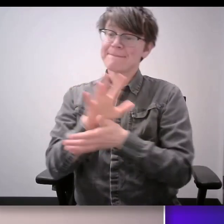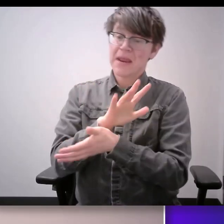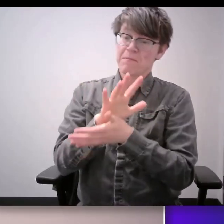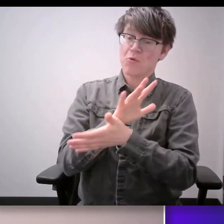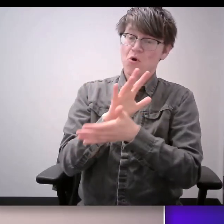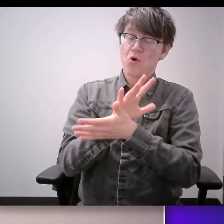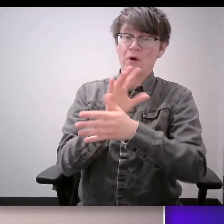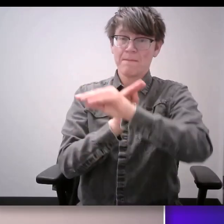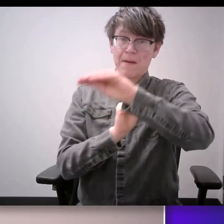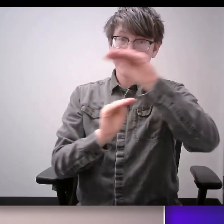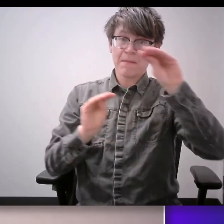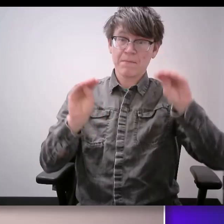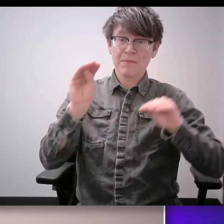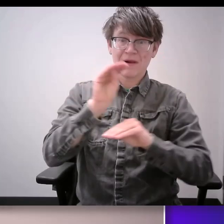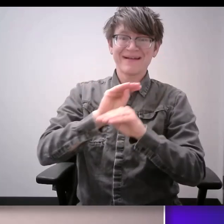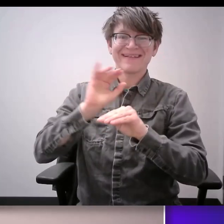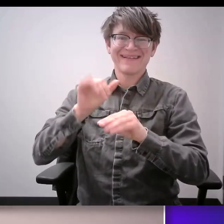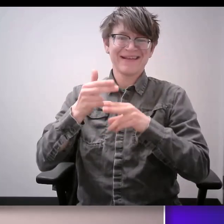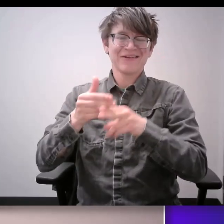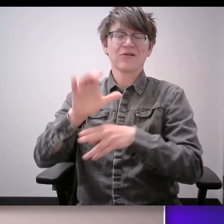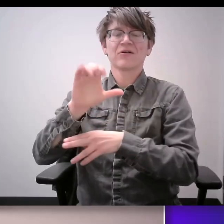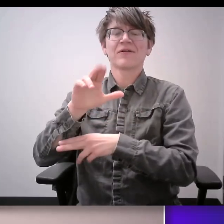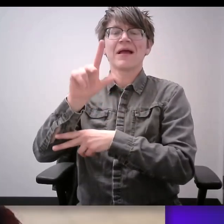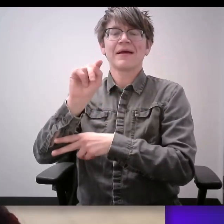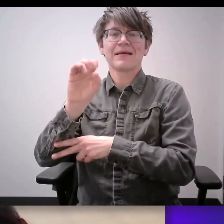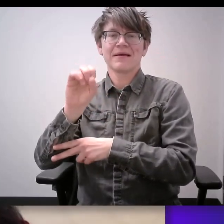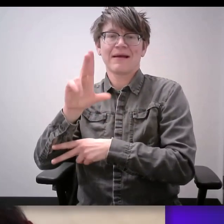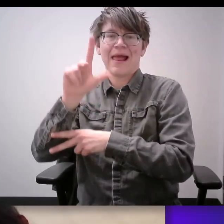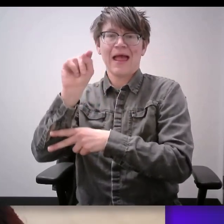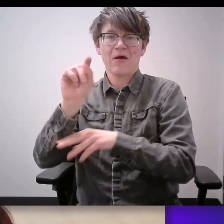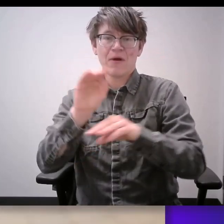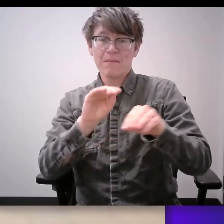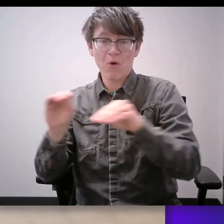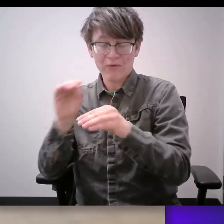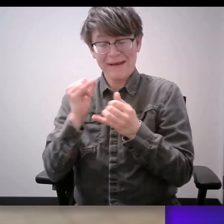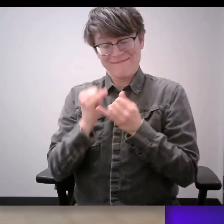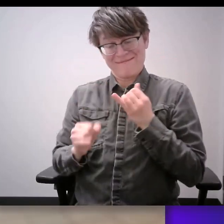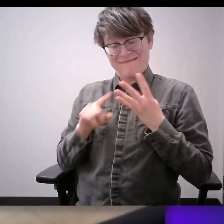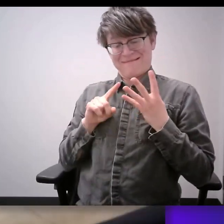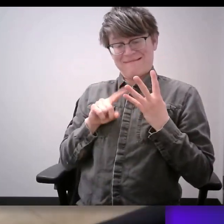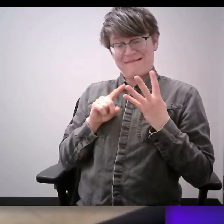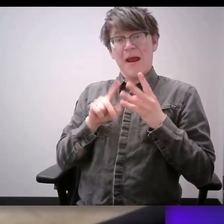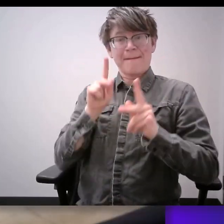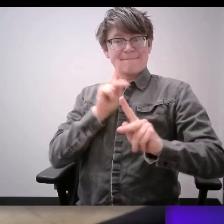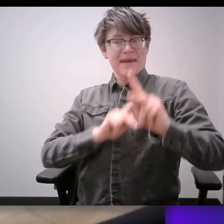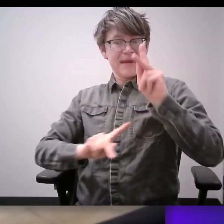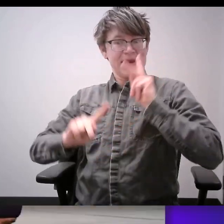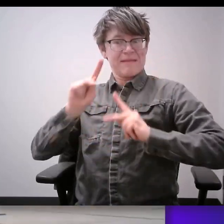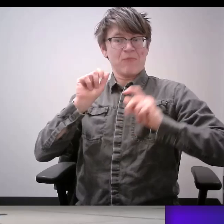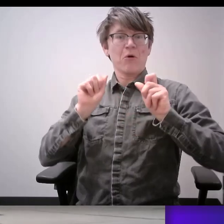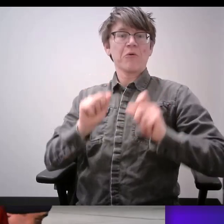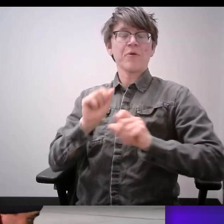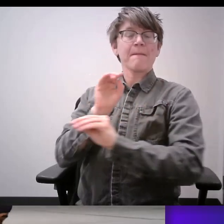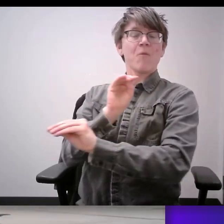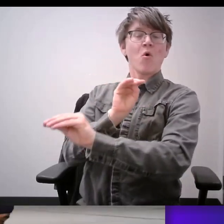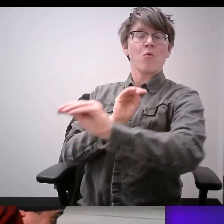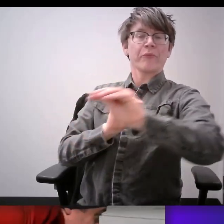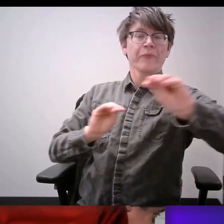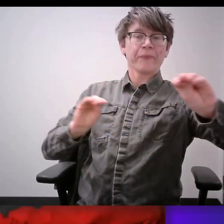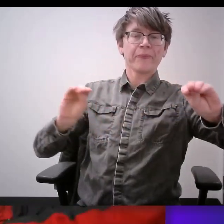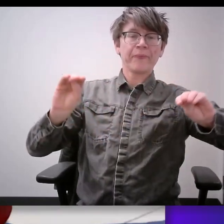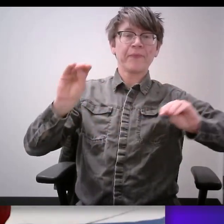like this. That's a category called cutout motion. And finally, you could animate people as if they were figures in a stop motion